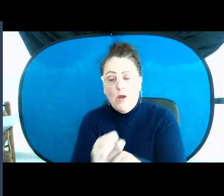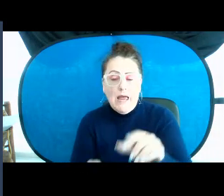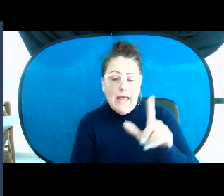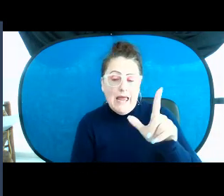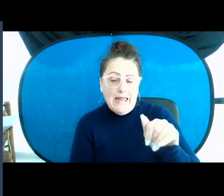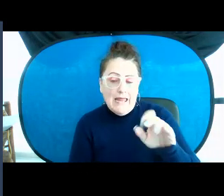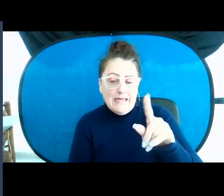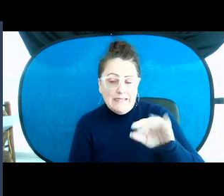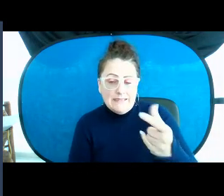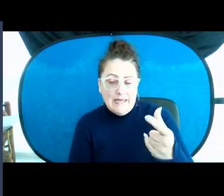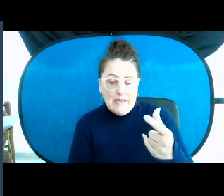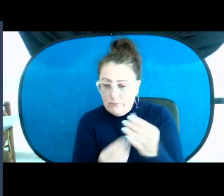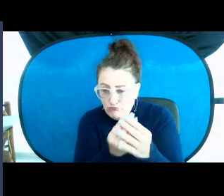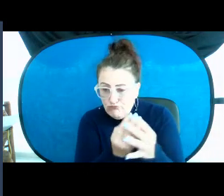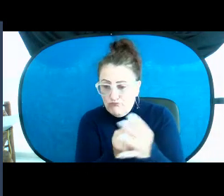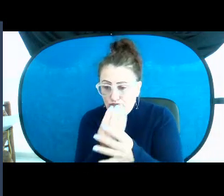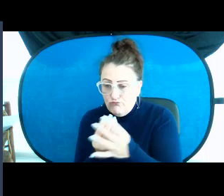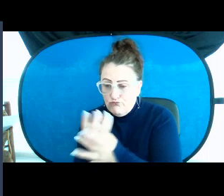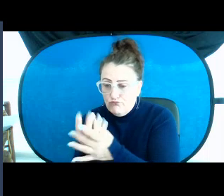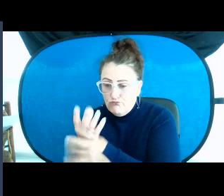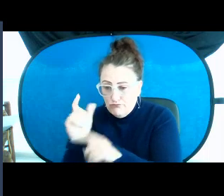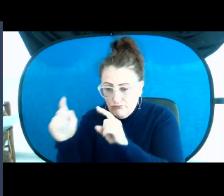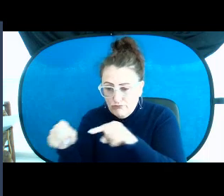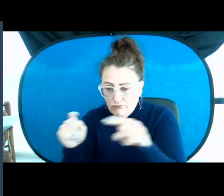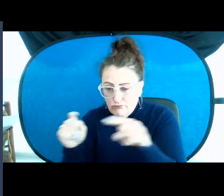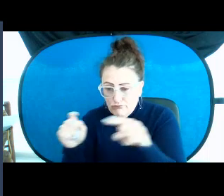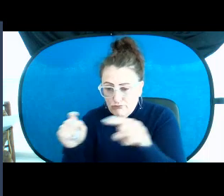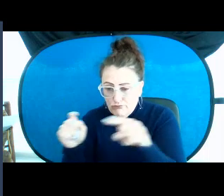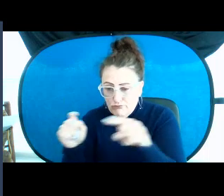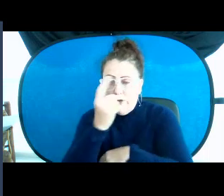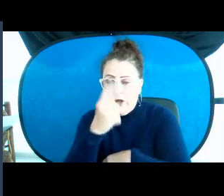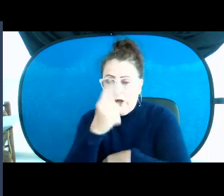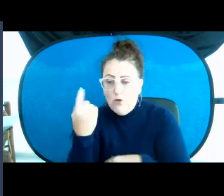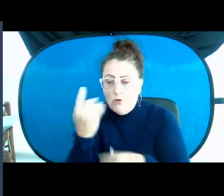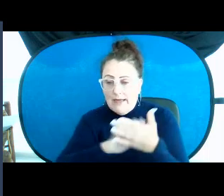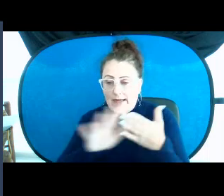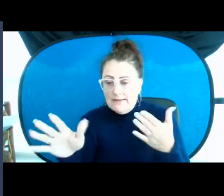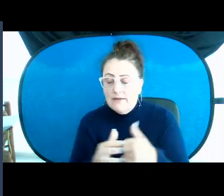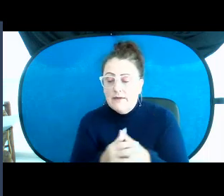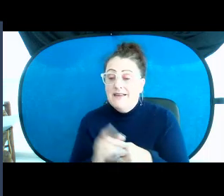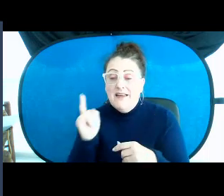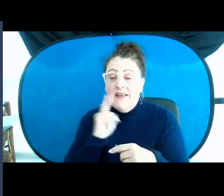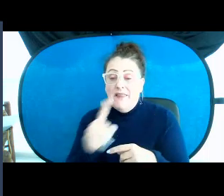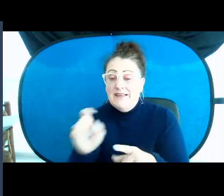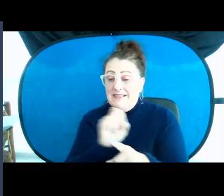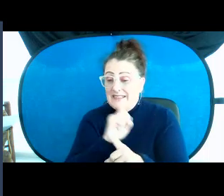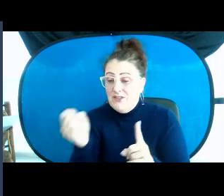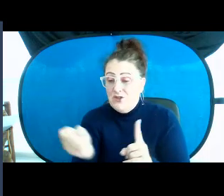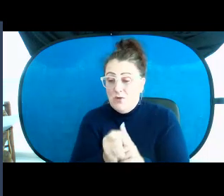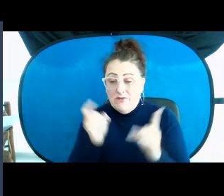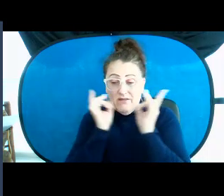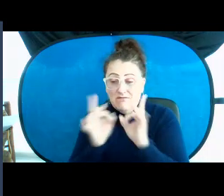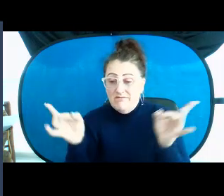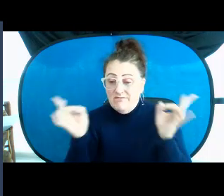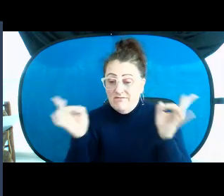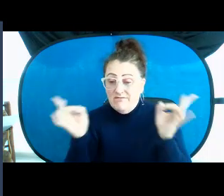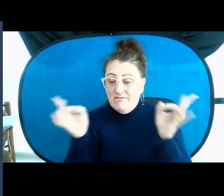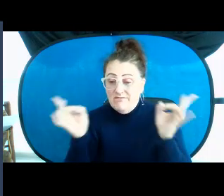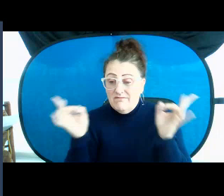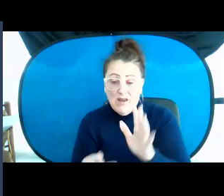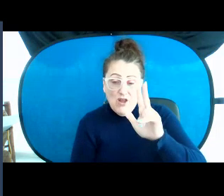plant establishment, and punch list items. Given these extraordinary circumstances, staff recommends approval of a